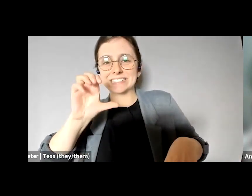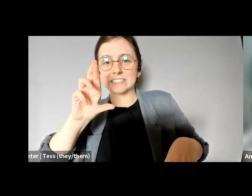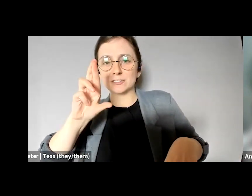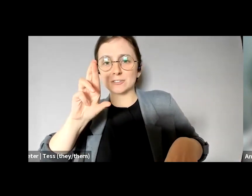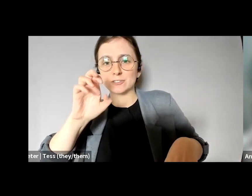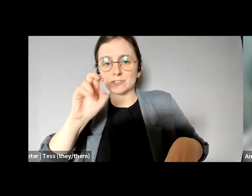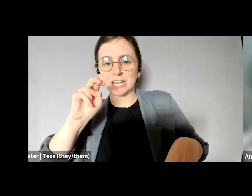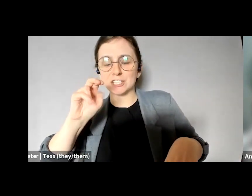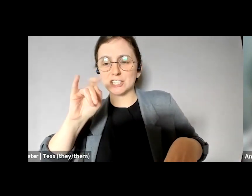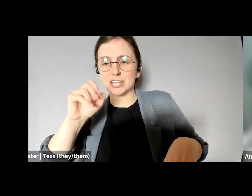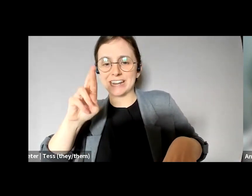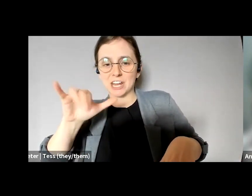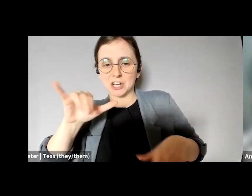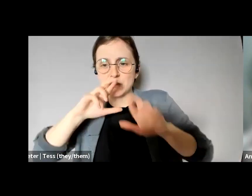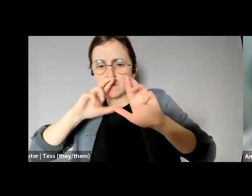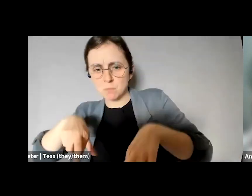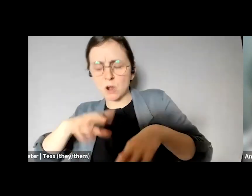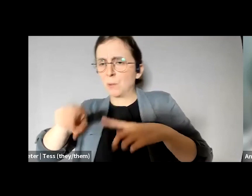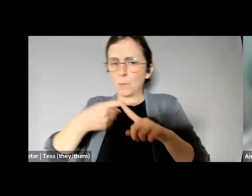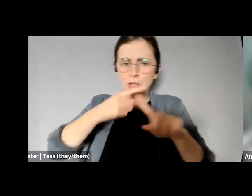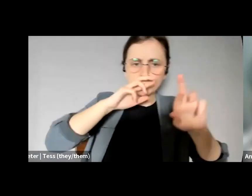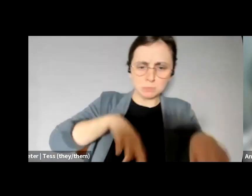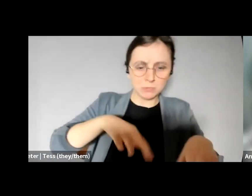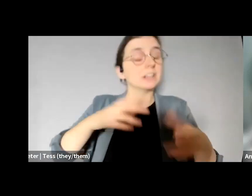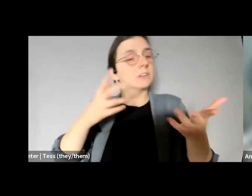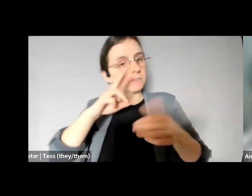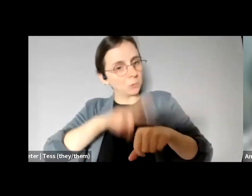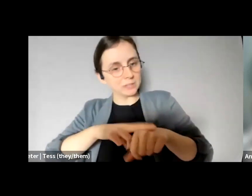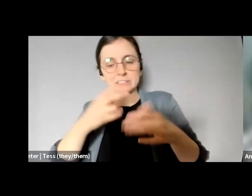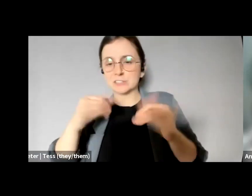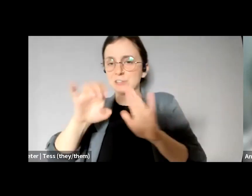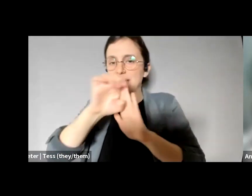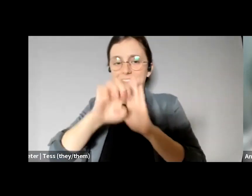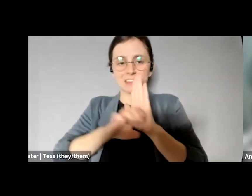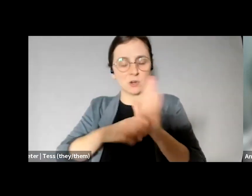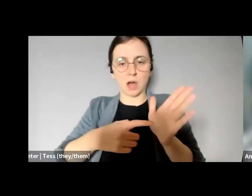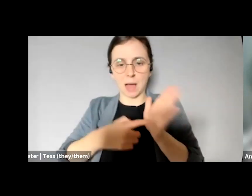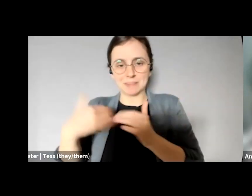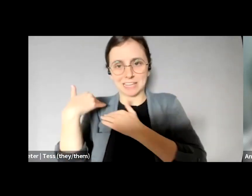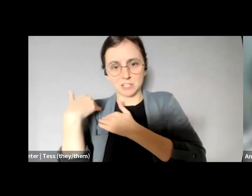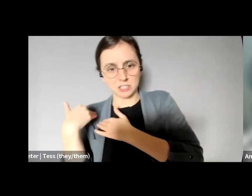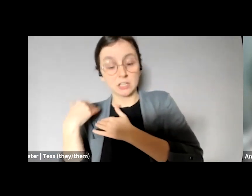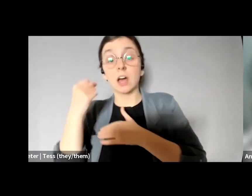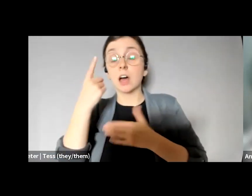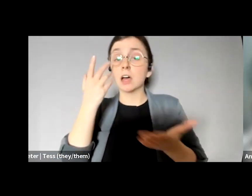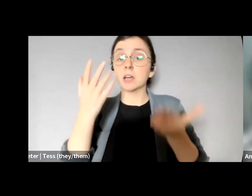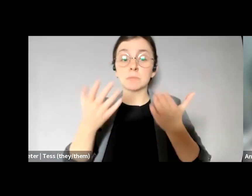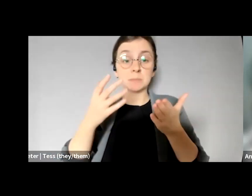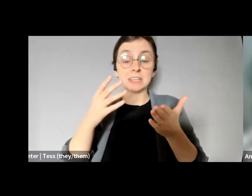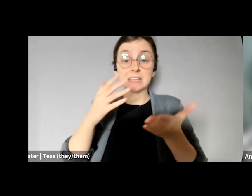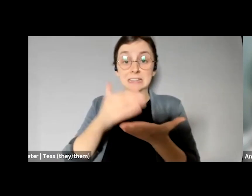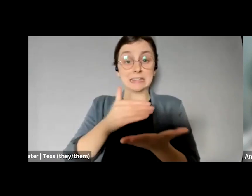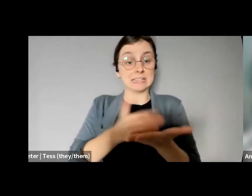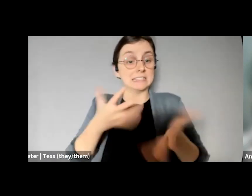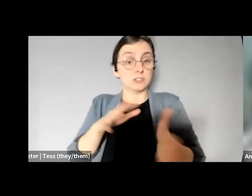have to report. I understand there are also ethical obligations, but there might be lessons learned for policymakers and